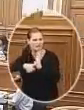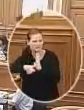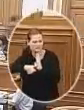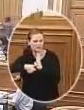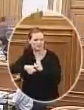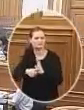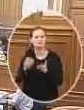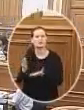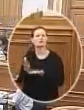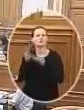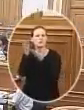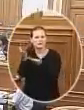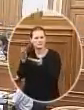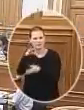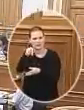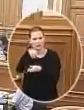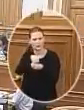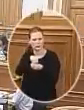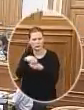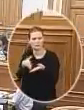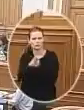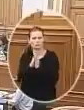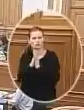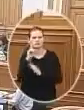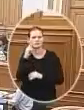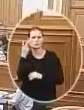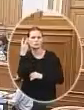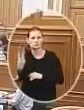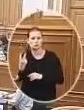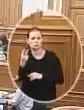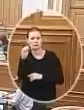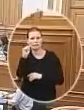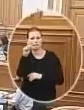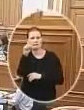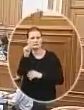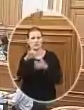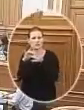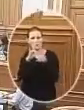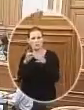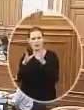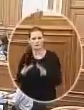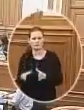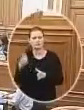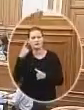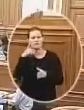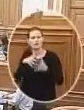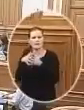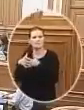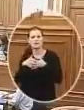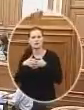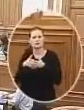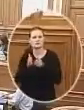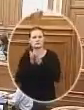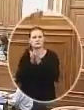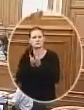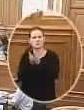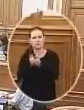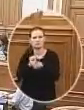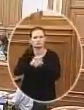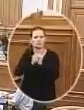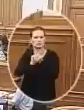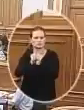recommendations include the request for 2 ADA coordinators for the America's Cup events, both on